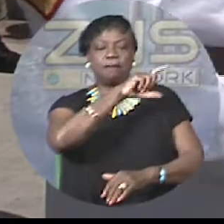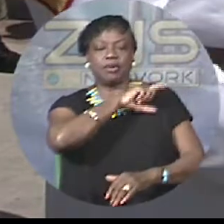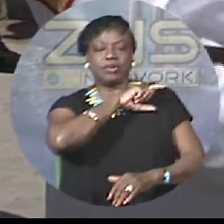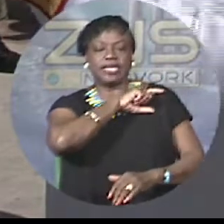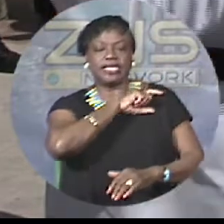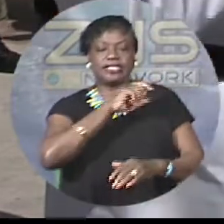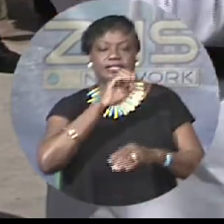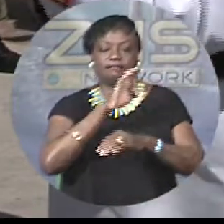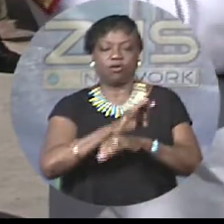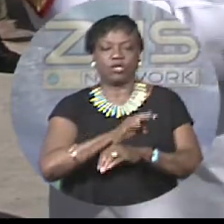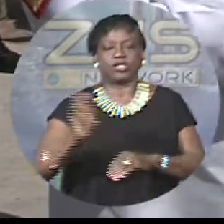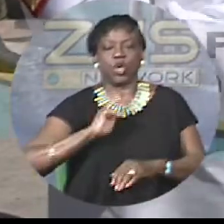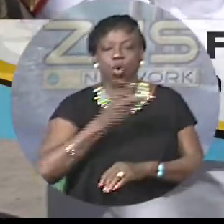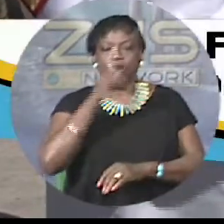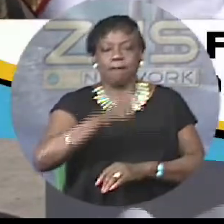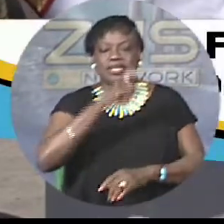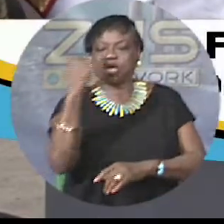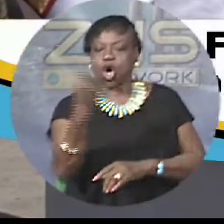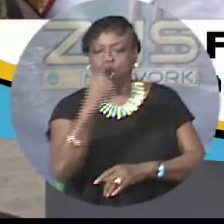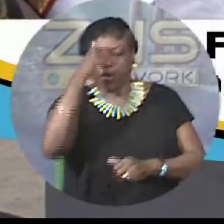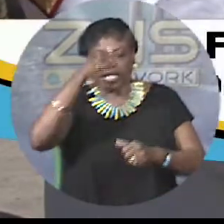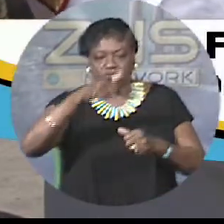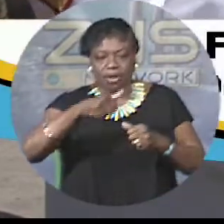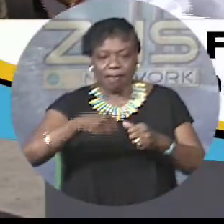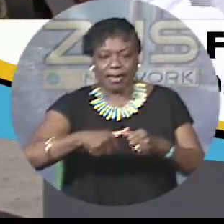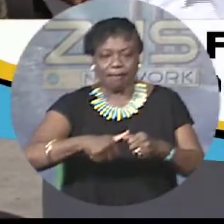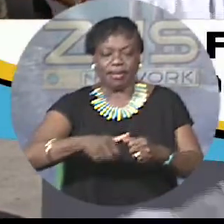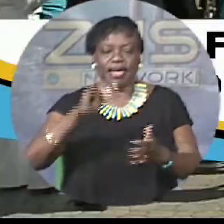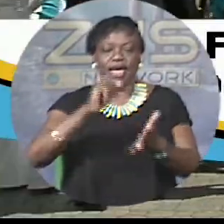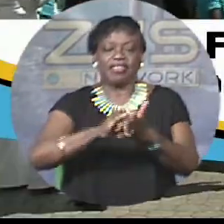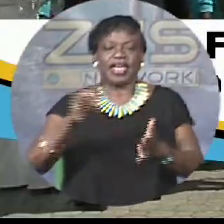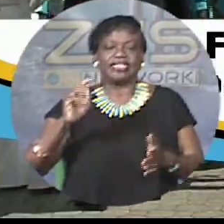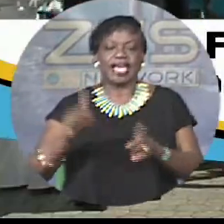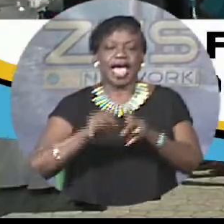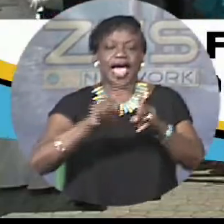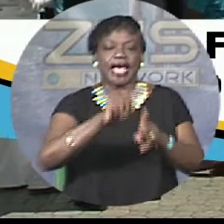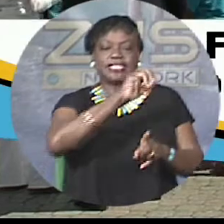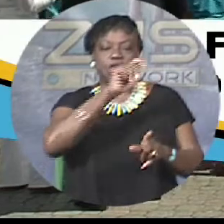well. We must always remember that as loyal